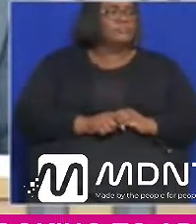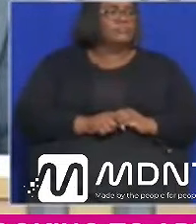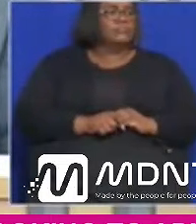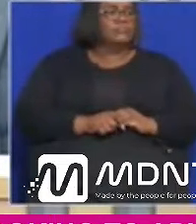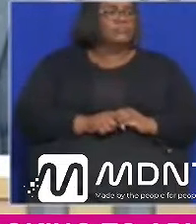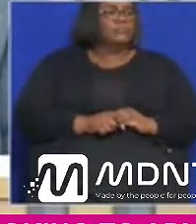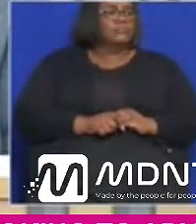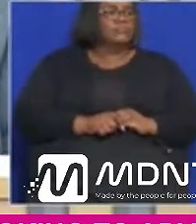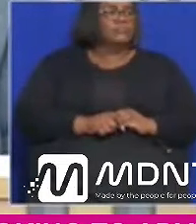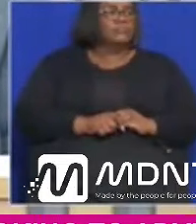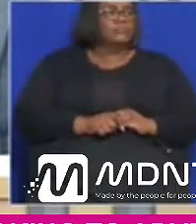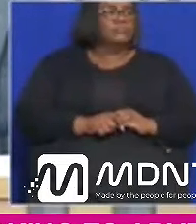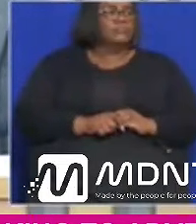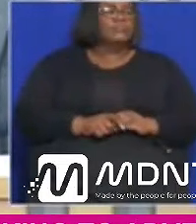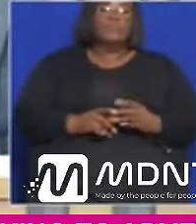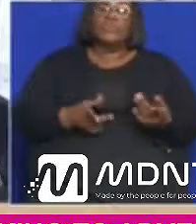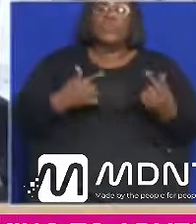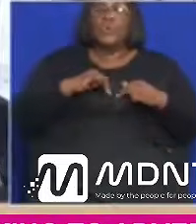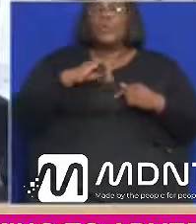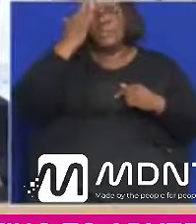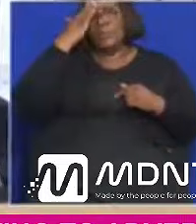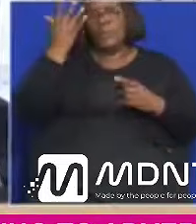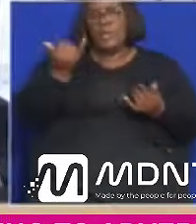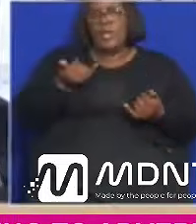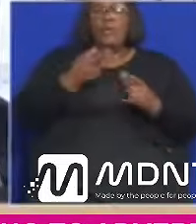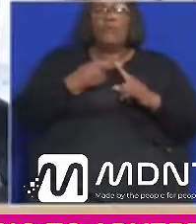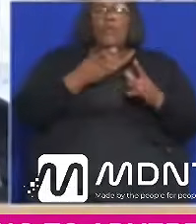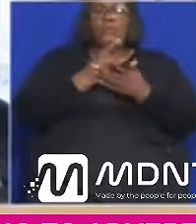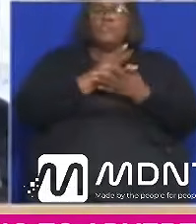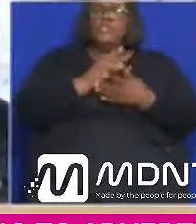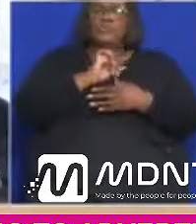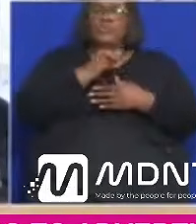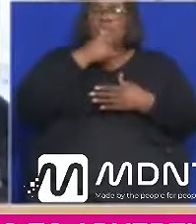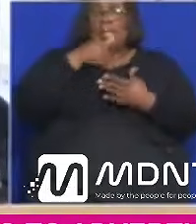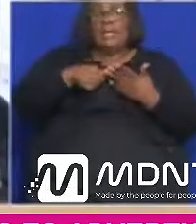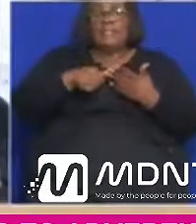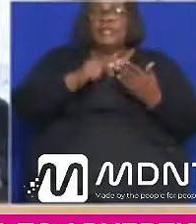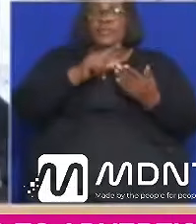we know now from your chats that you shared this letter with Mr. Mutsumi